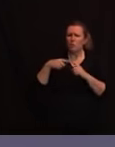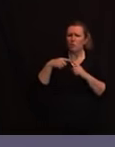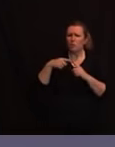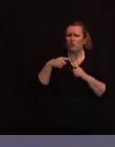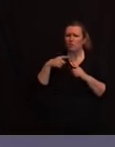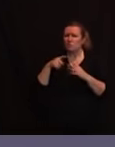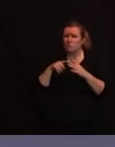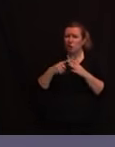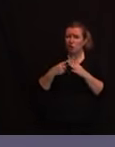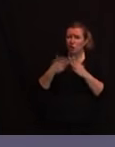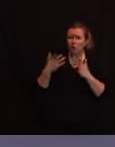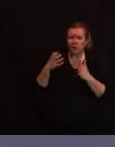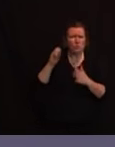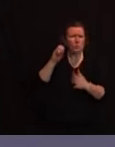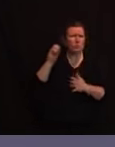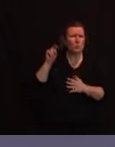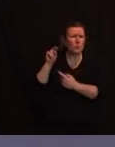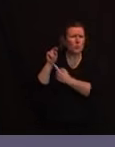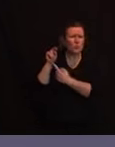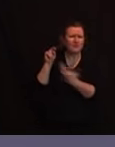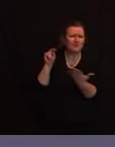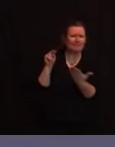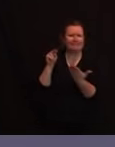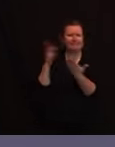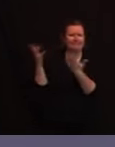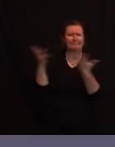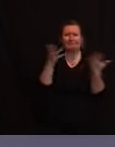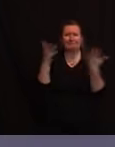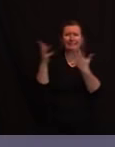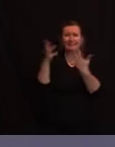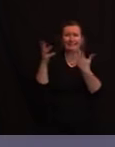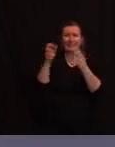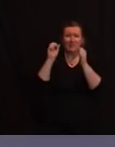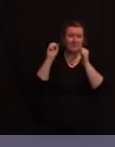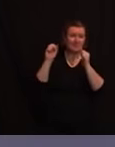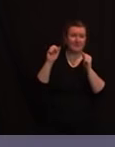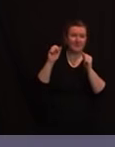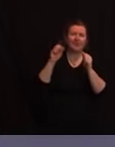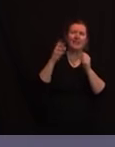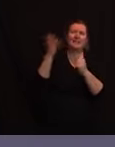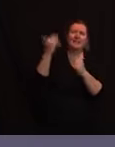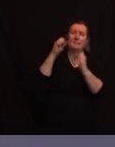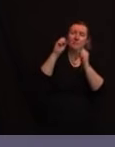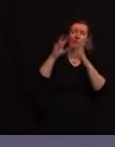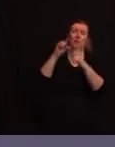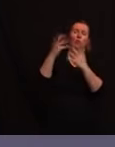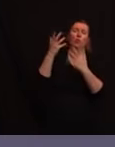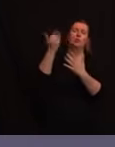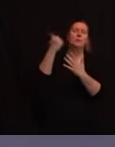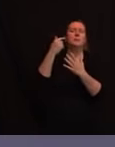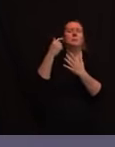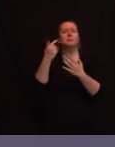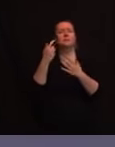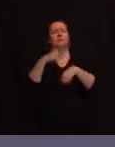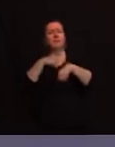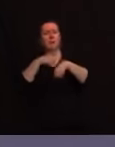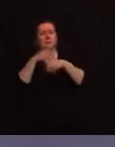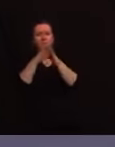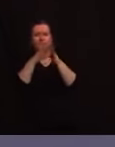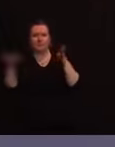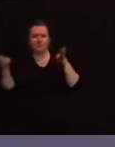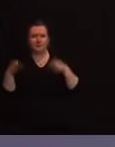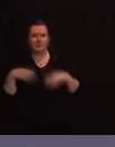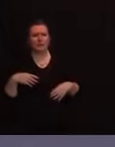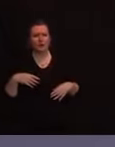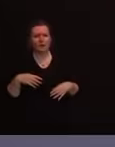no magic way for you to know, but yep. In a month, in 6 months? Pat, do you want to wait? We actually did receive 15